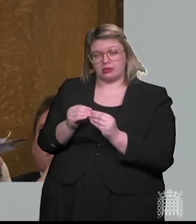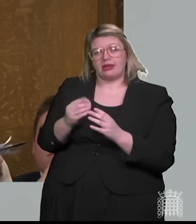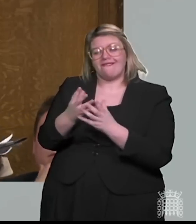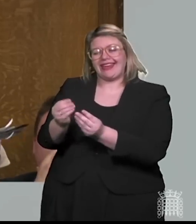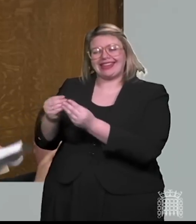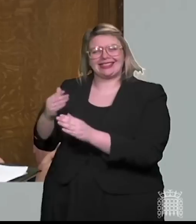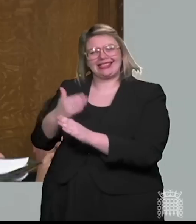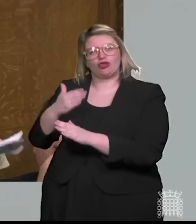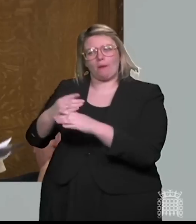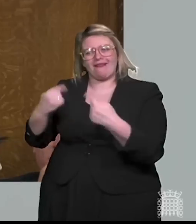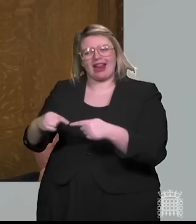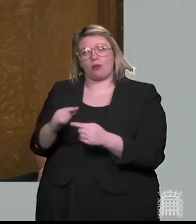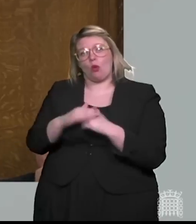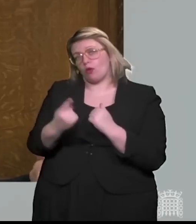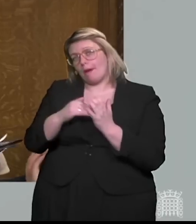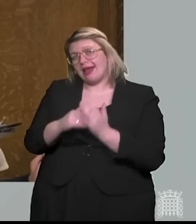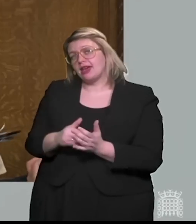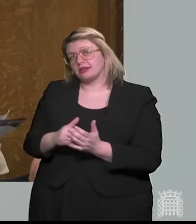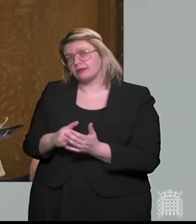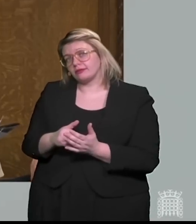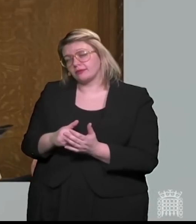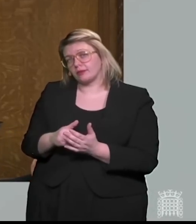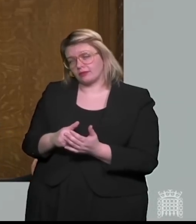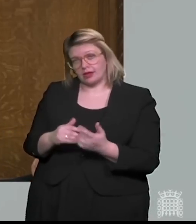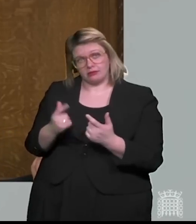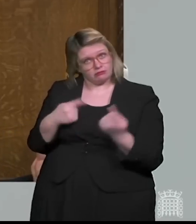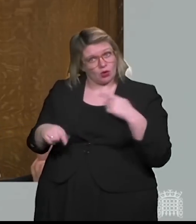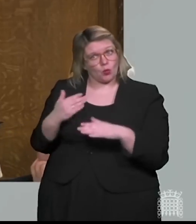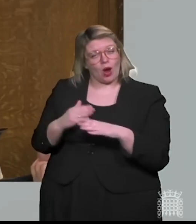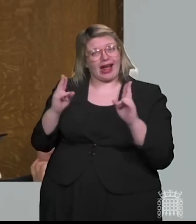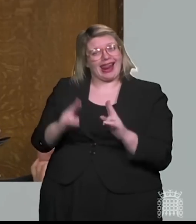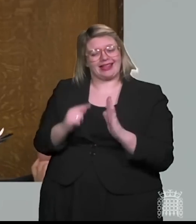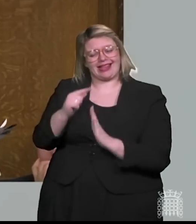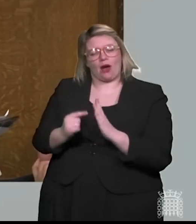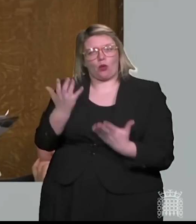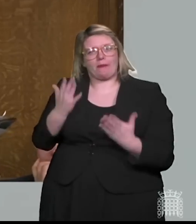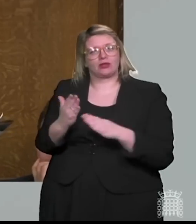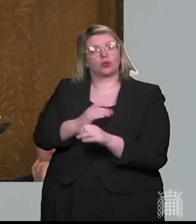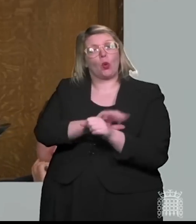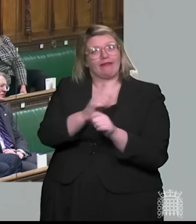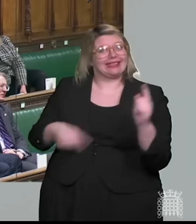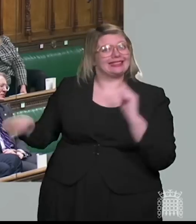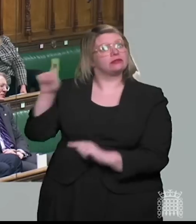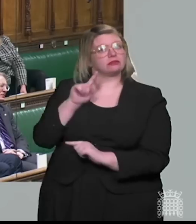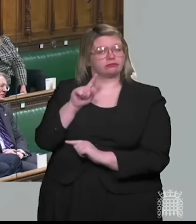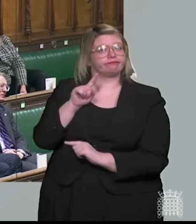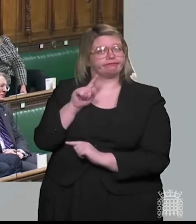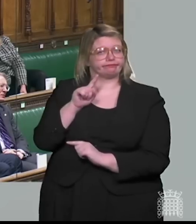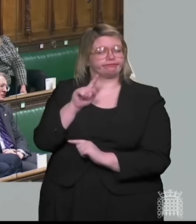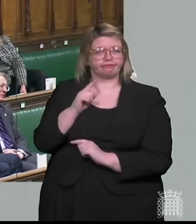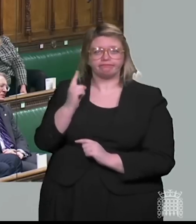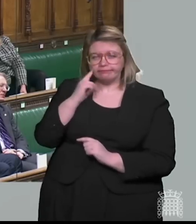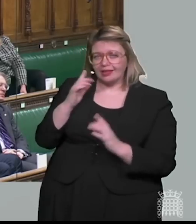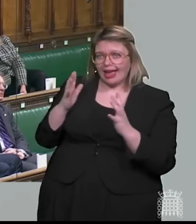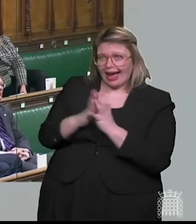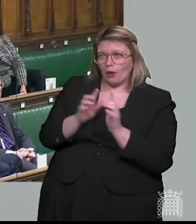economy, we are still, as a country, working fewer hours than we were before the pandemic. And unlocking that